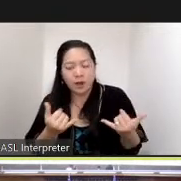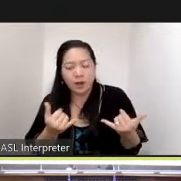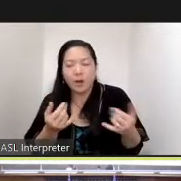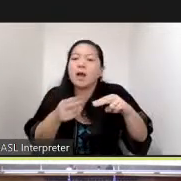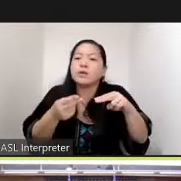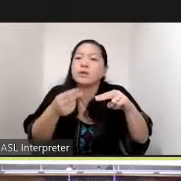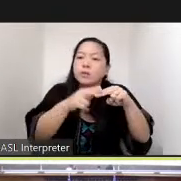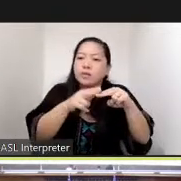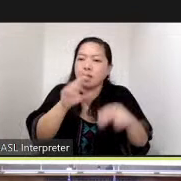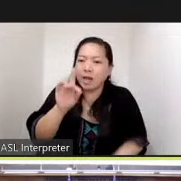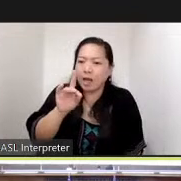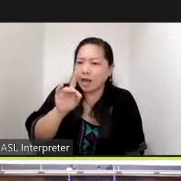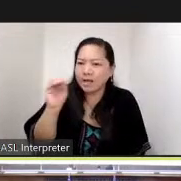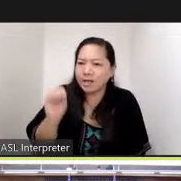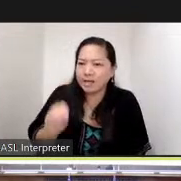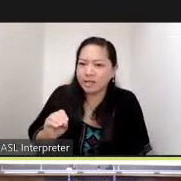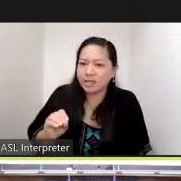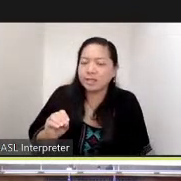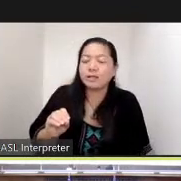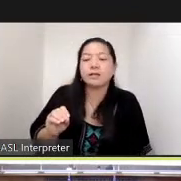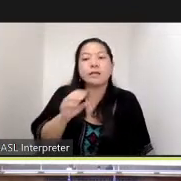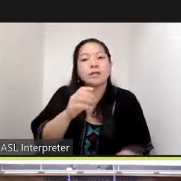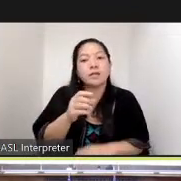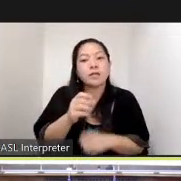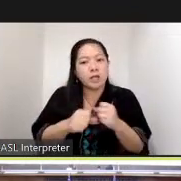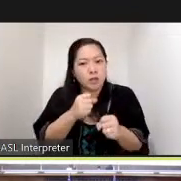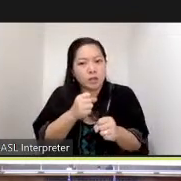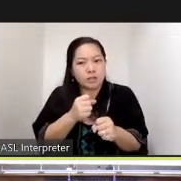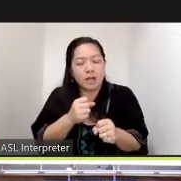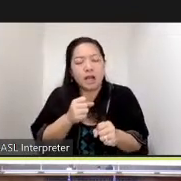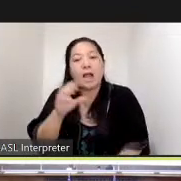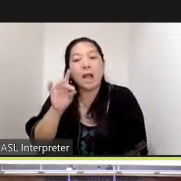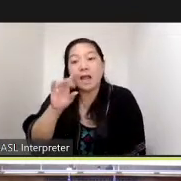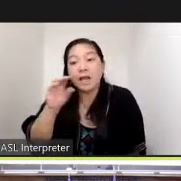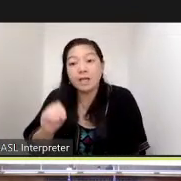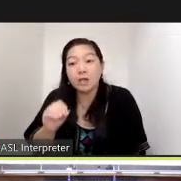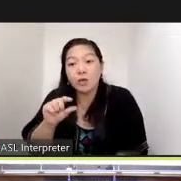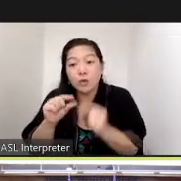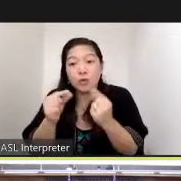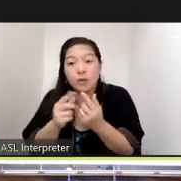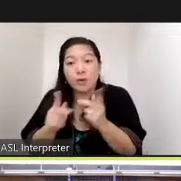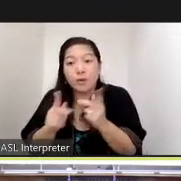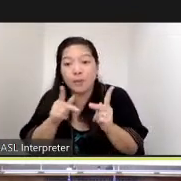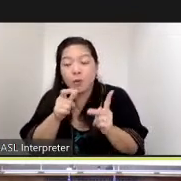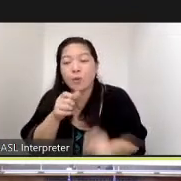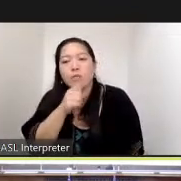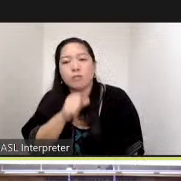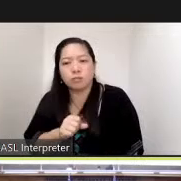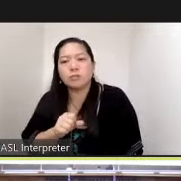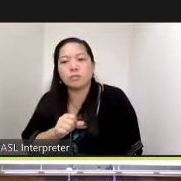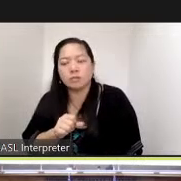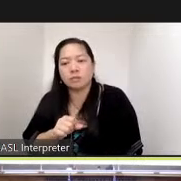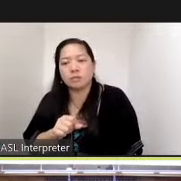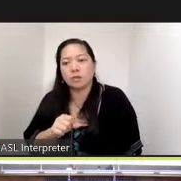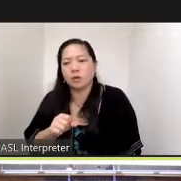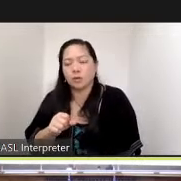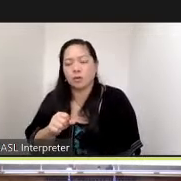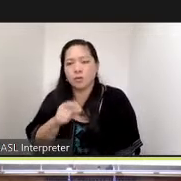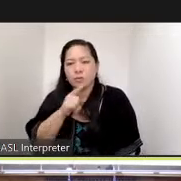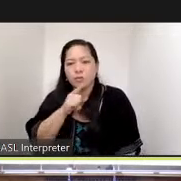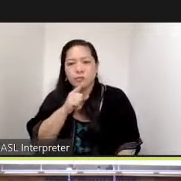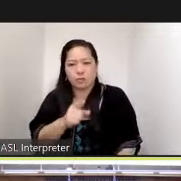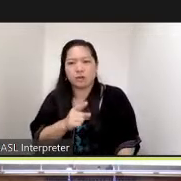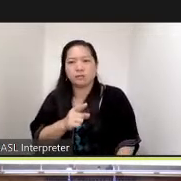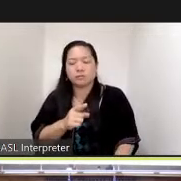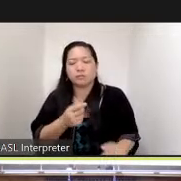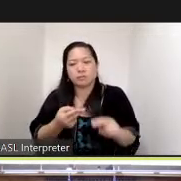80 years and older. It really hit, Omicron really hit that group really hard. By ethnicity, we see the